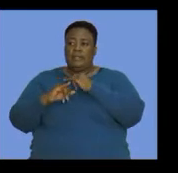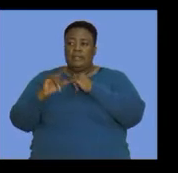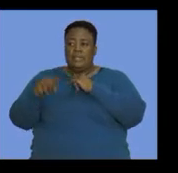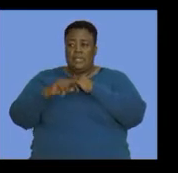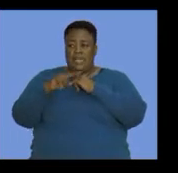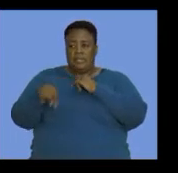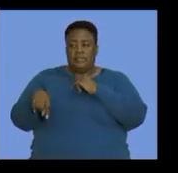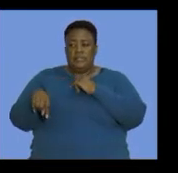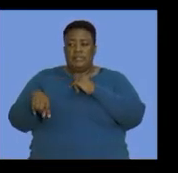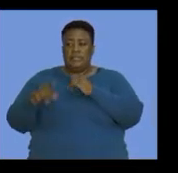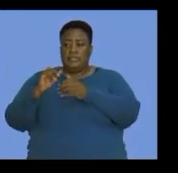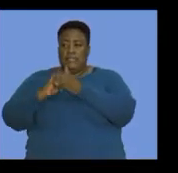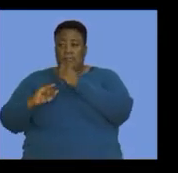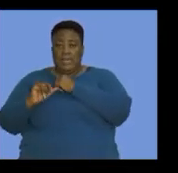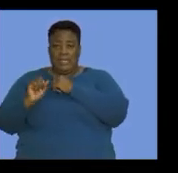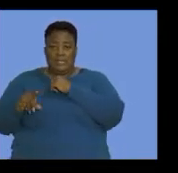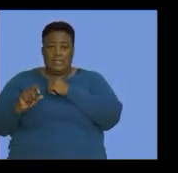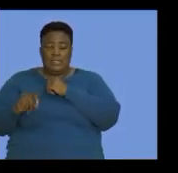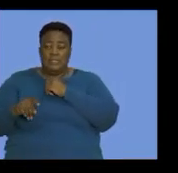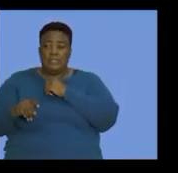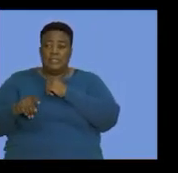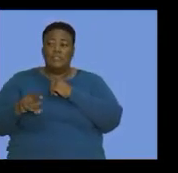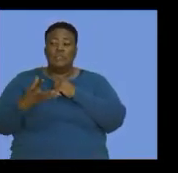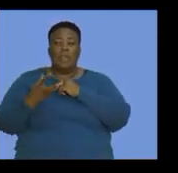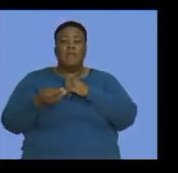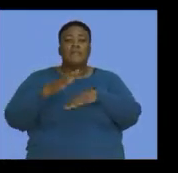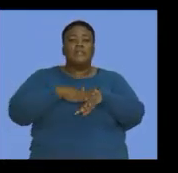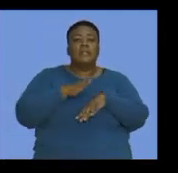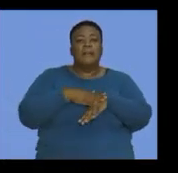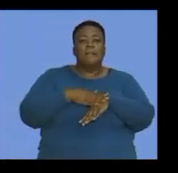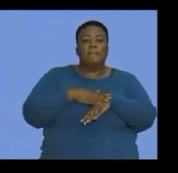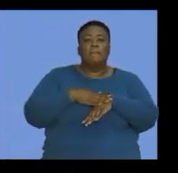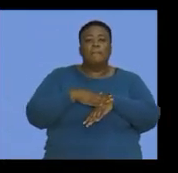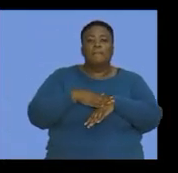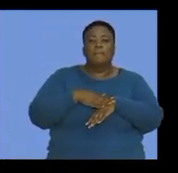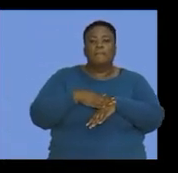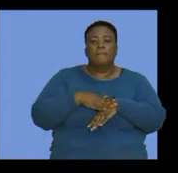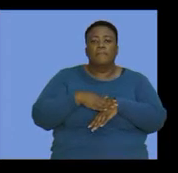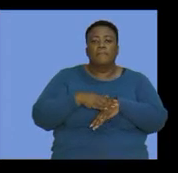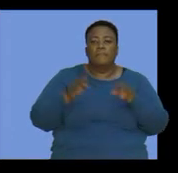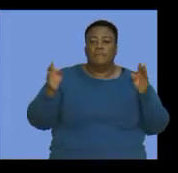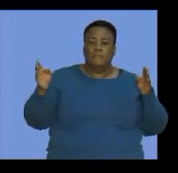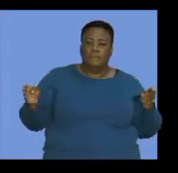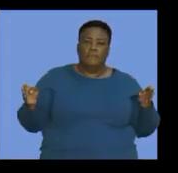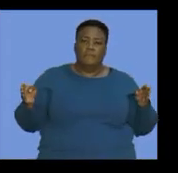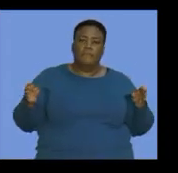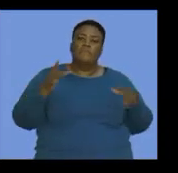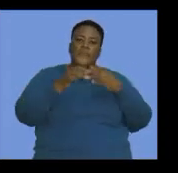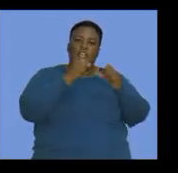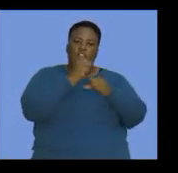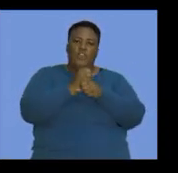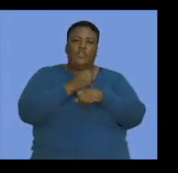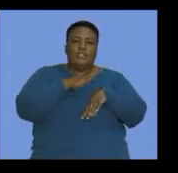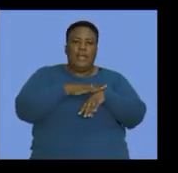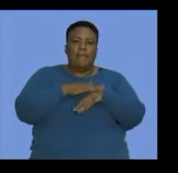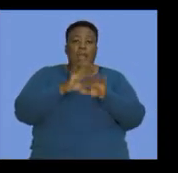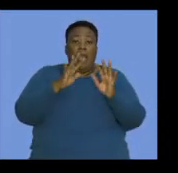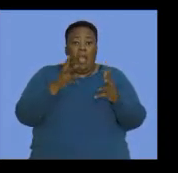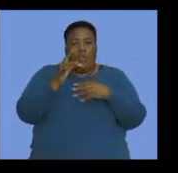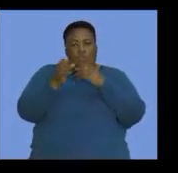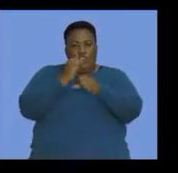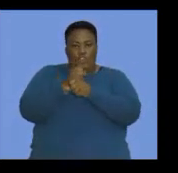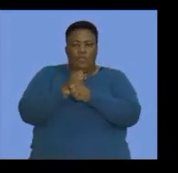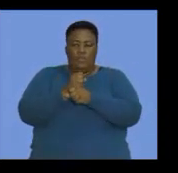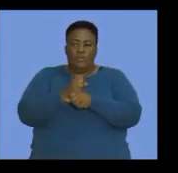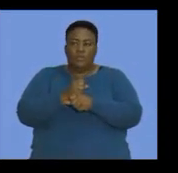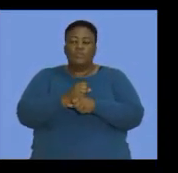independent variable goes onto the x-axis, and in this case we have time, and that time is given in the unit of